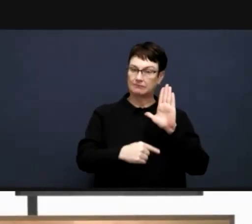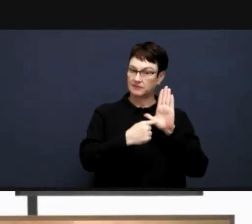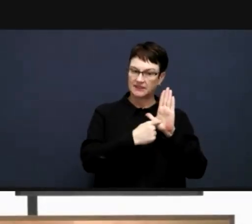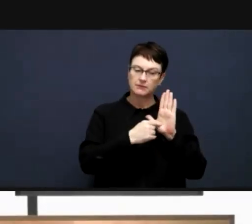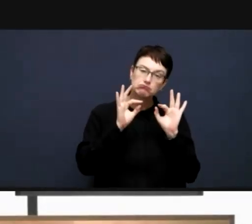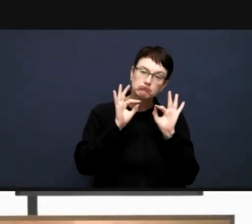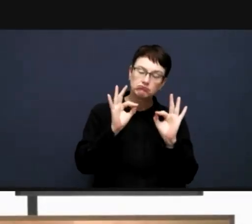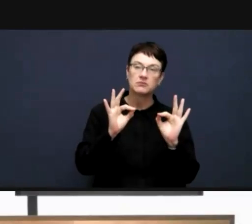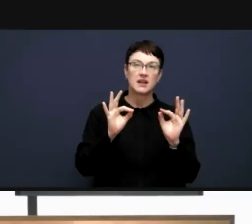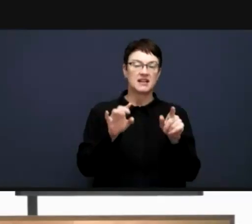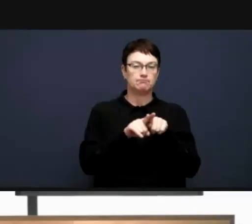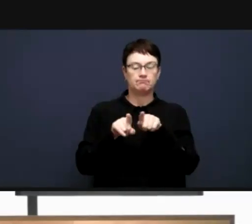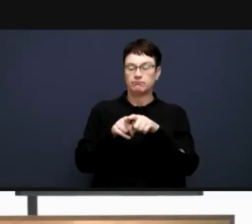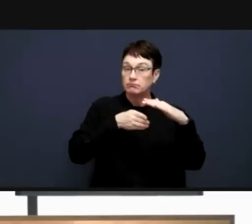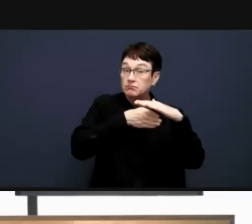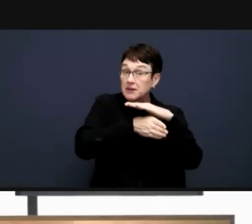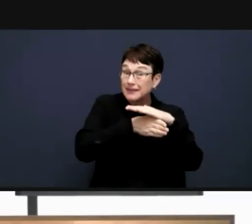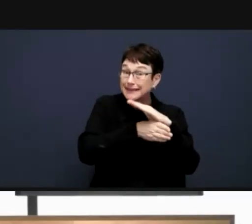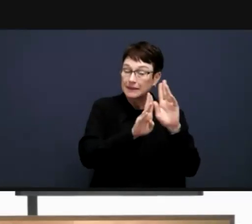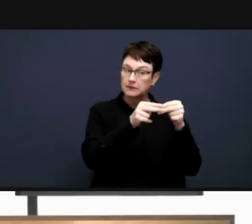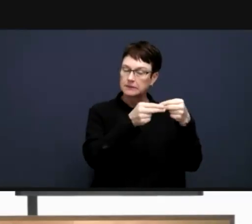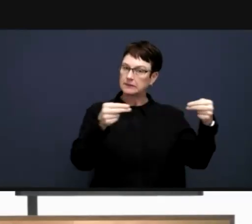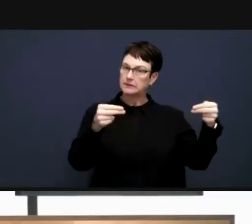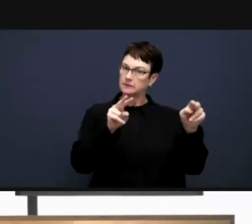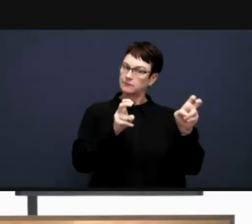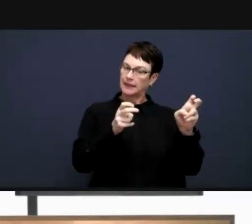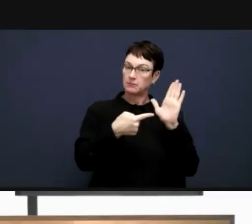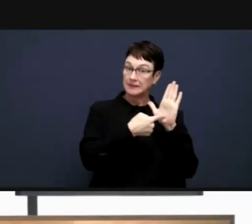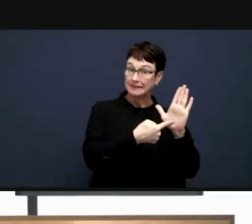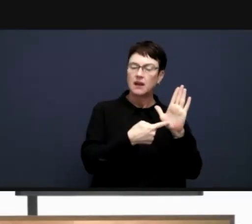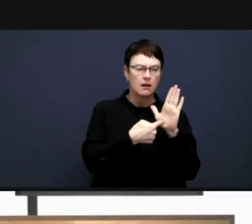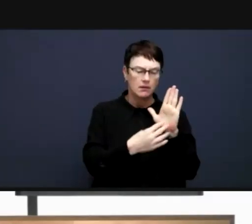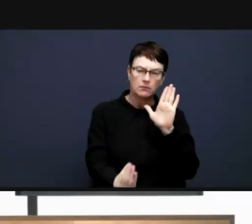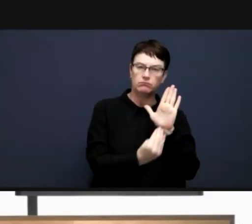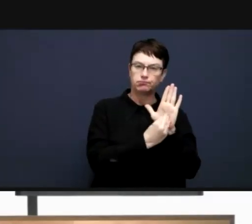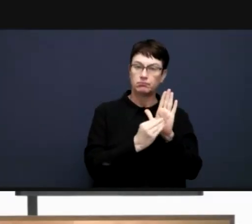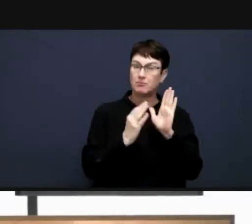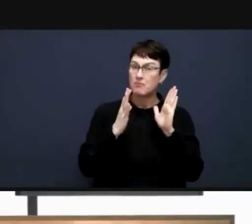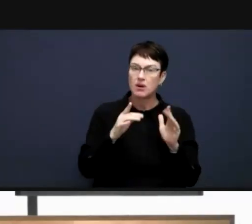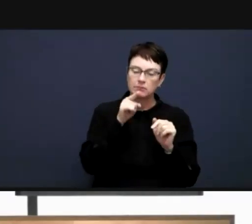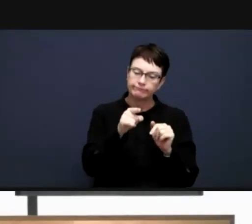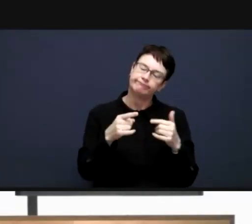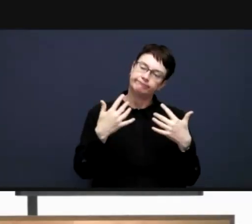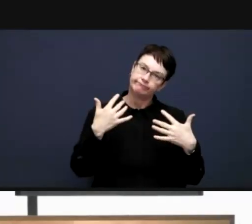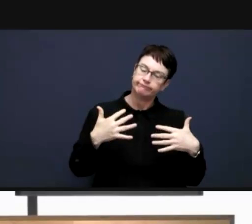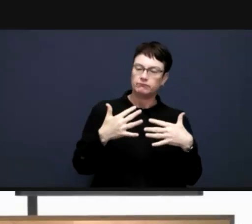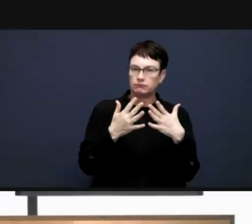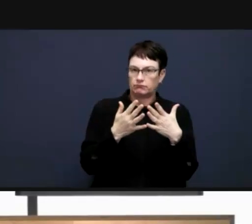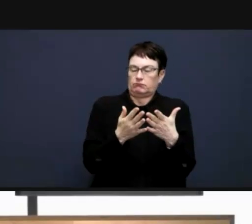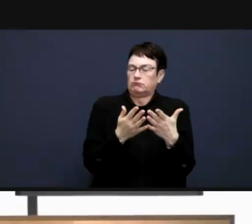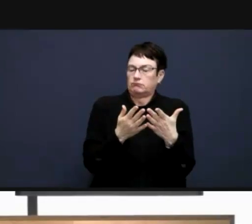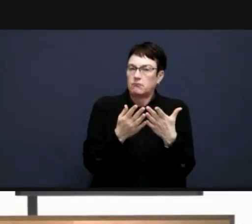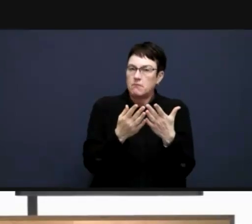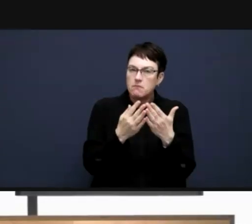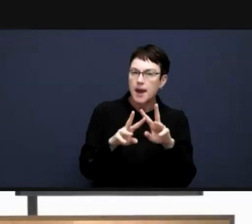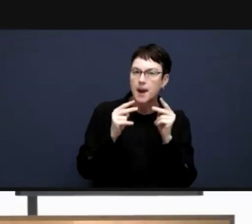accessibility statement. It's also critical help pages, which are needed to successfully use a product. One example was, say, if there's a navigation app